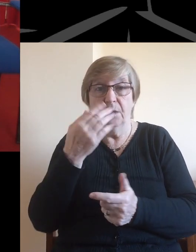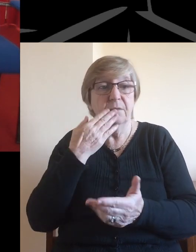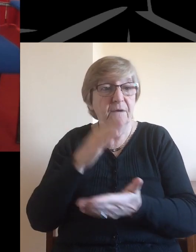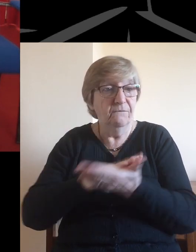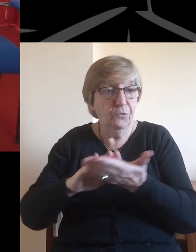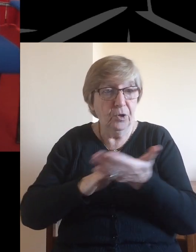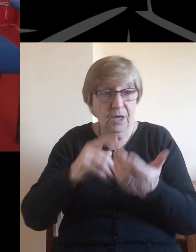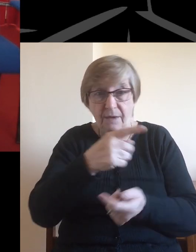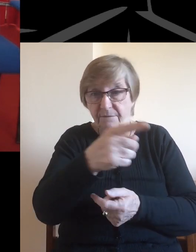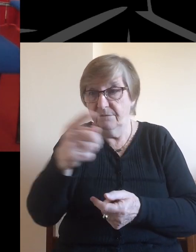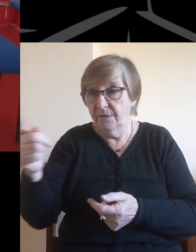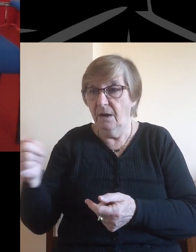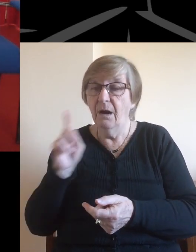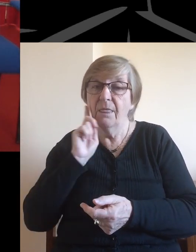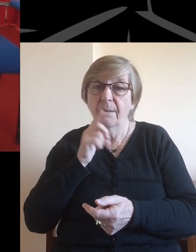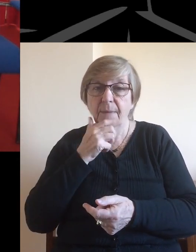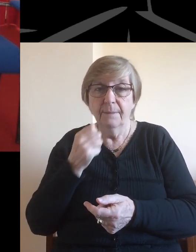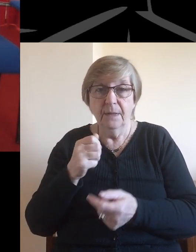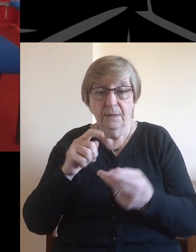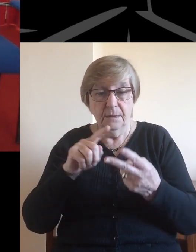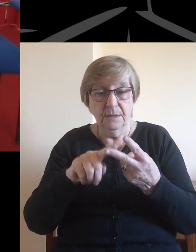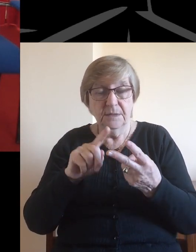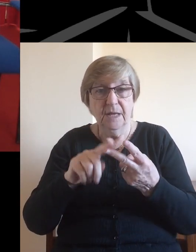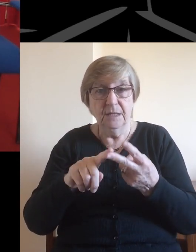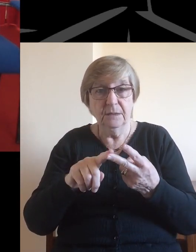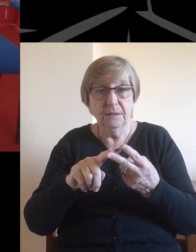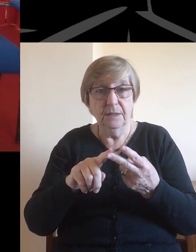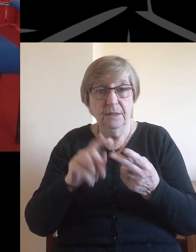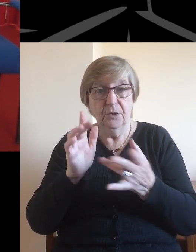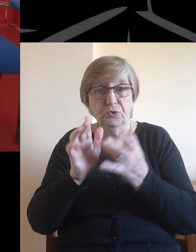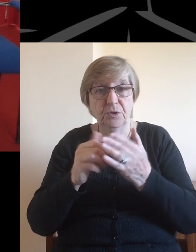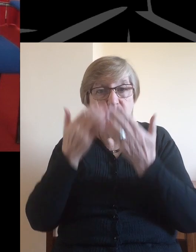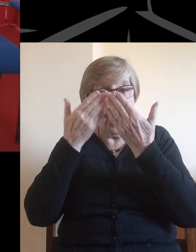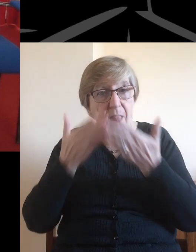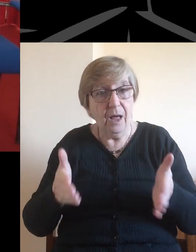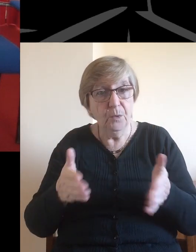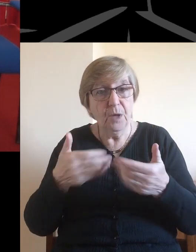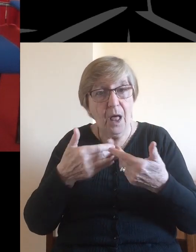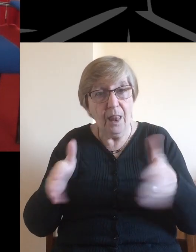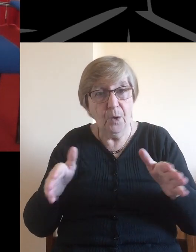forgave others, and secondly, that he allowed people to worship him.